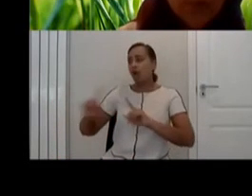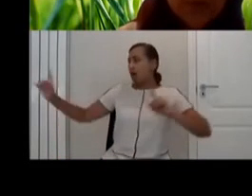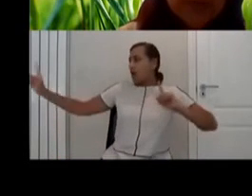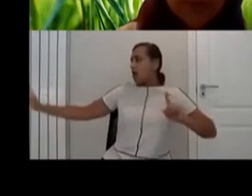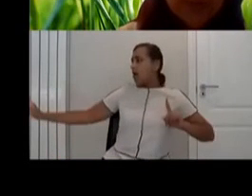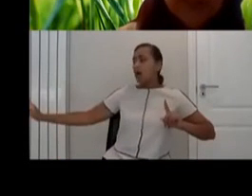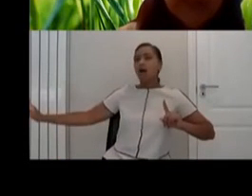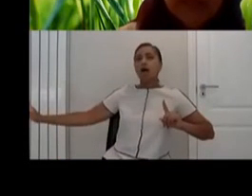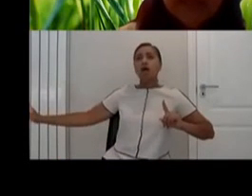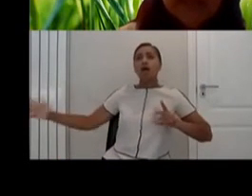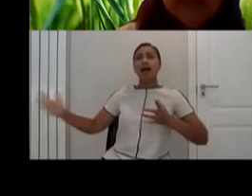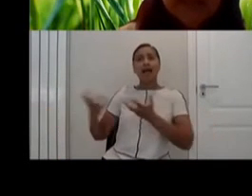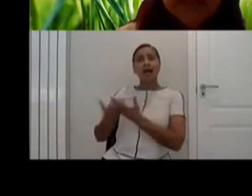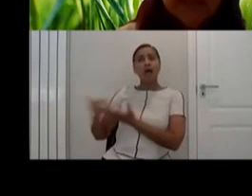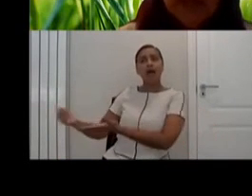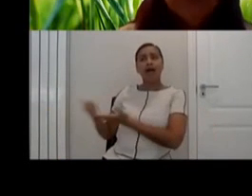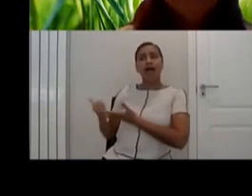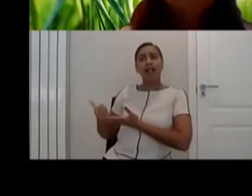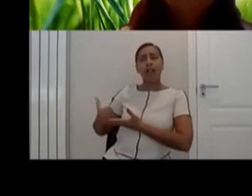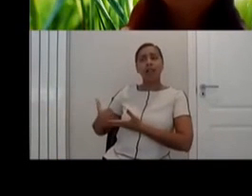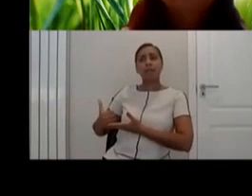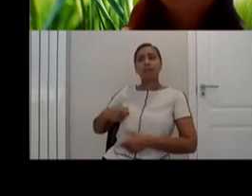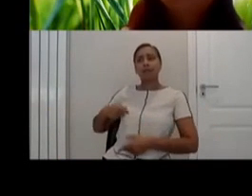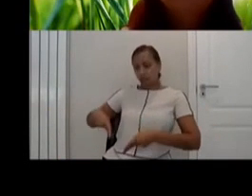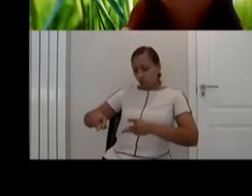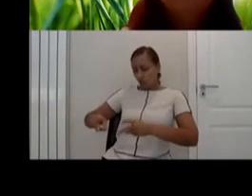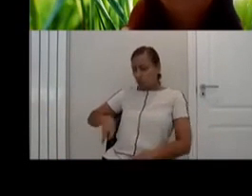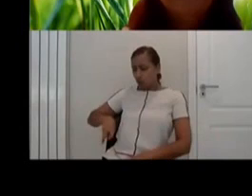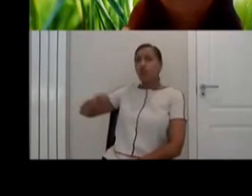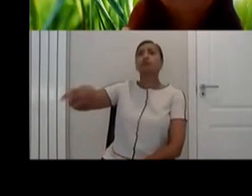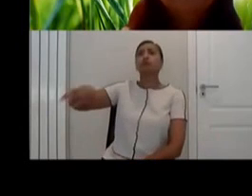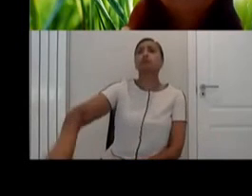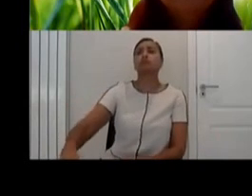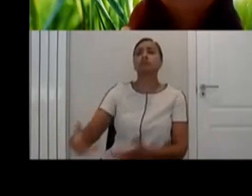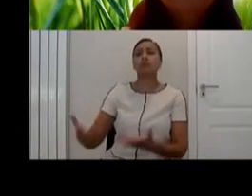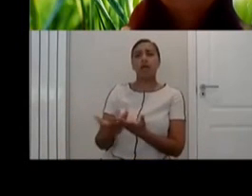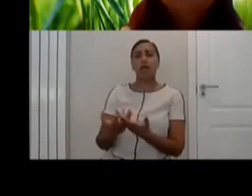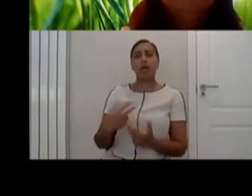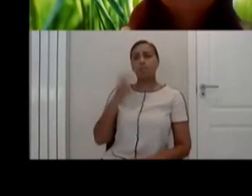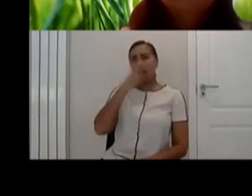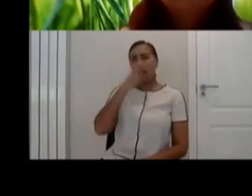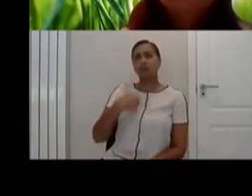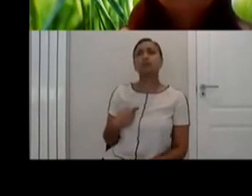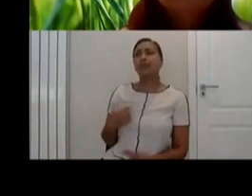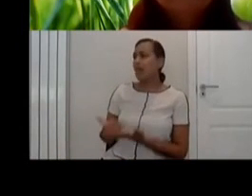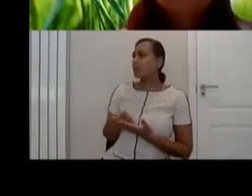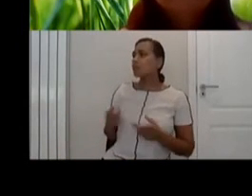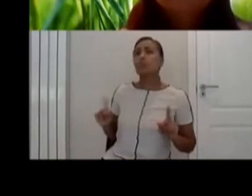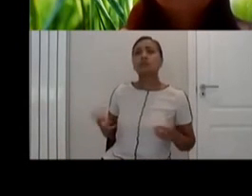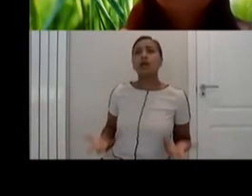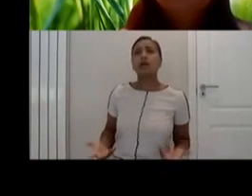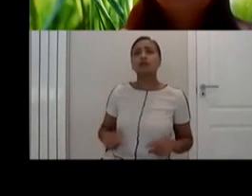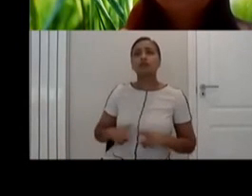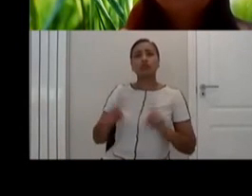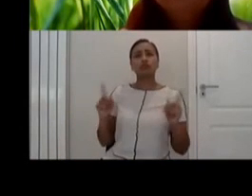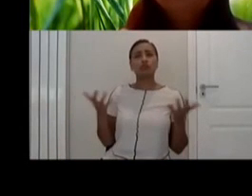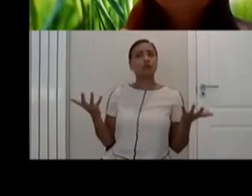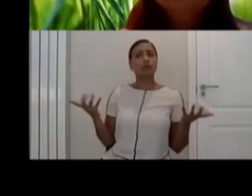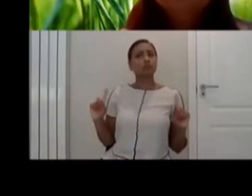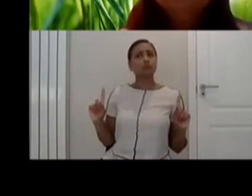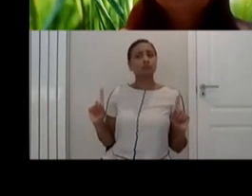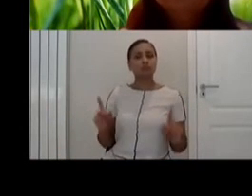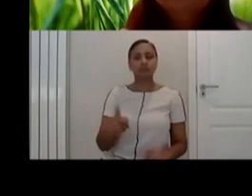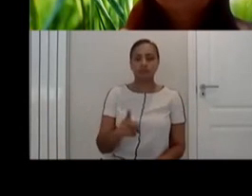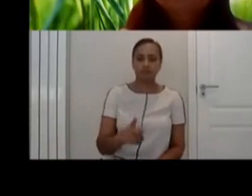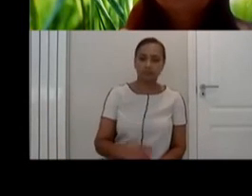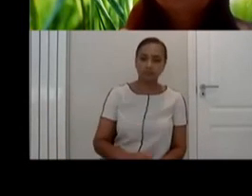So what support is being considered to help people like me? Yeah, again, I think this